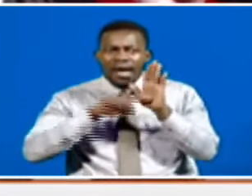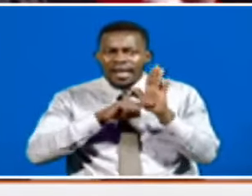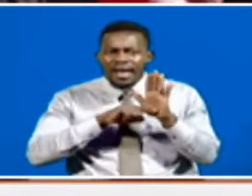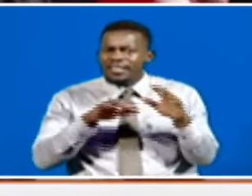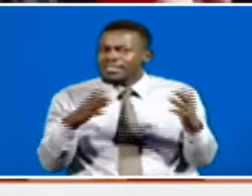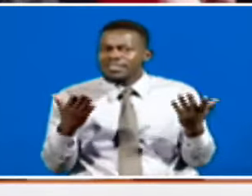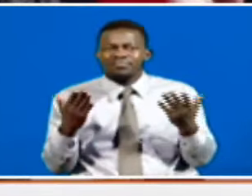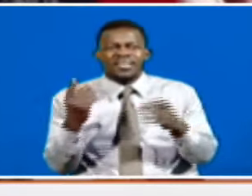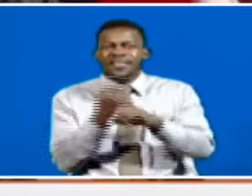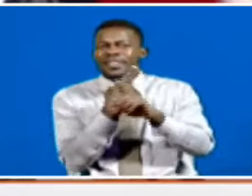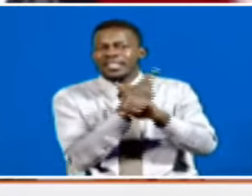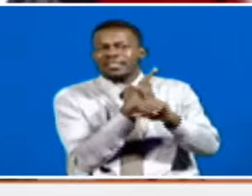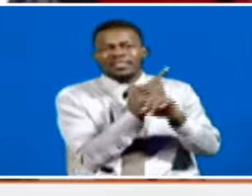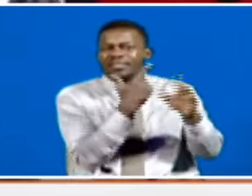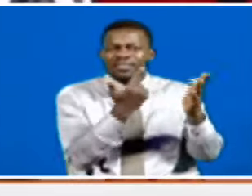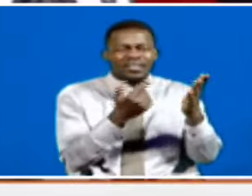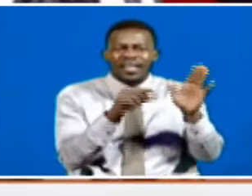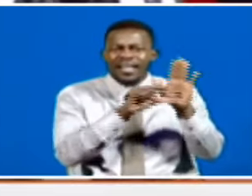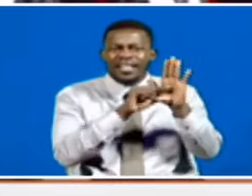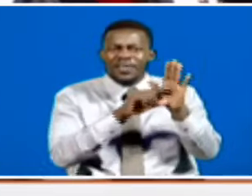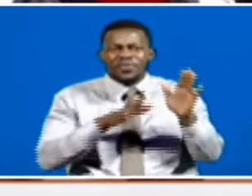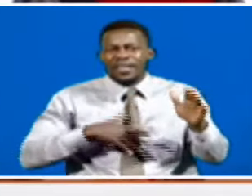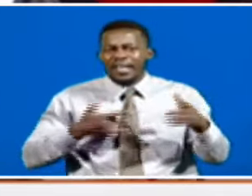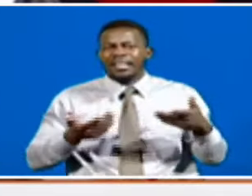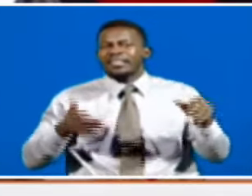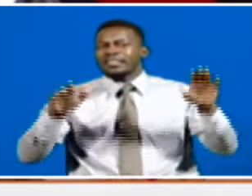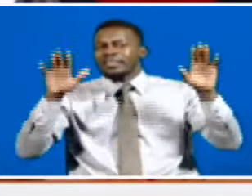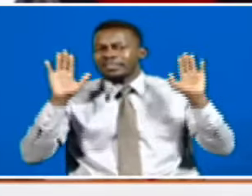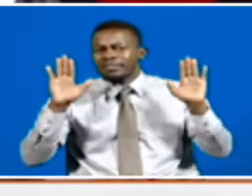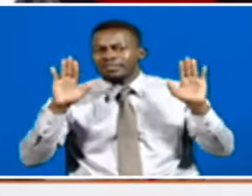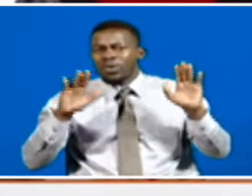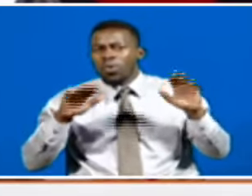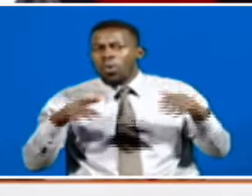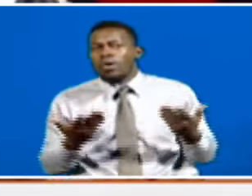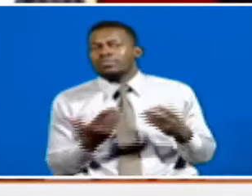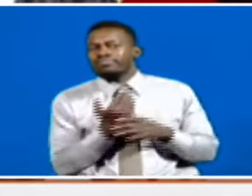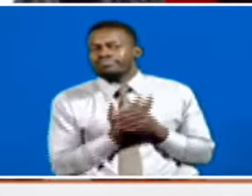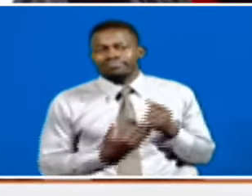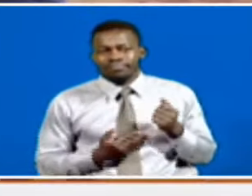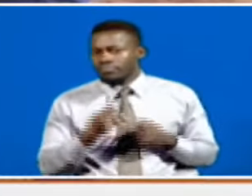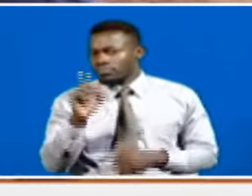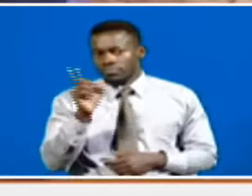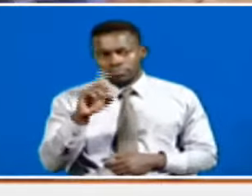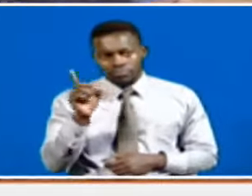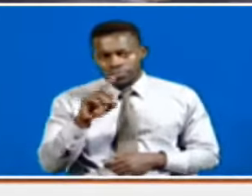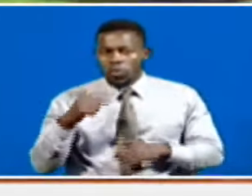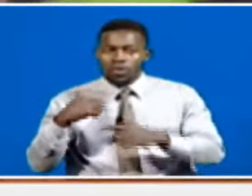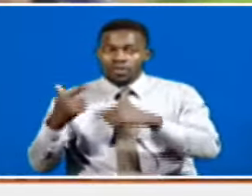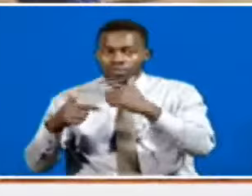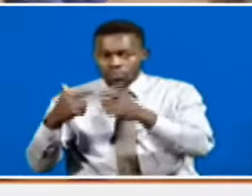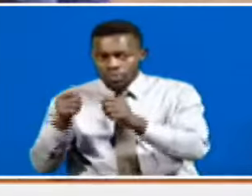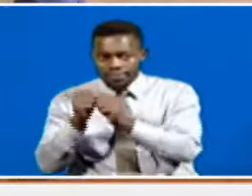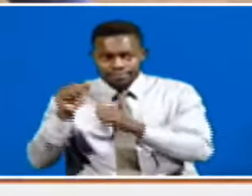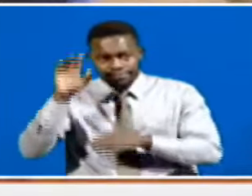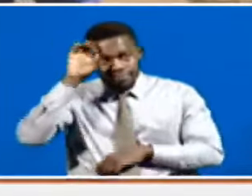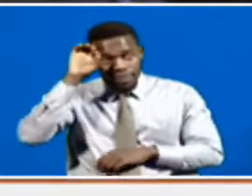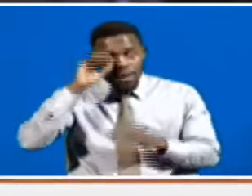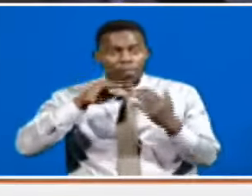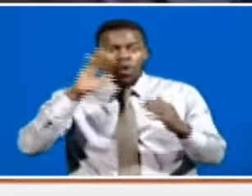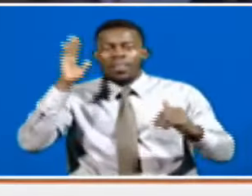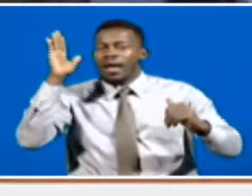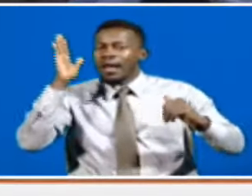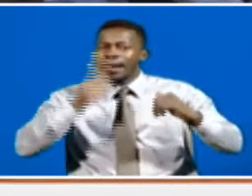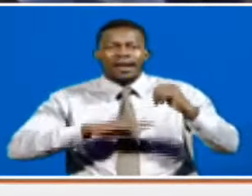so forth, they feel like, ooh, I'm a waste. But it's not that way. Over 800,000 students who sat